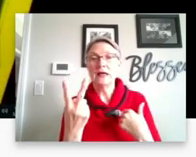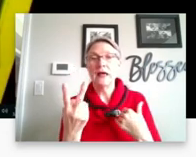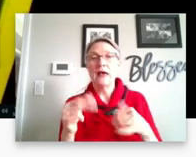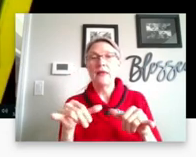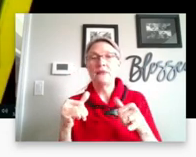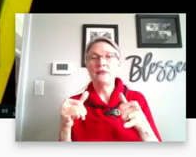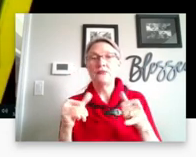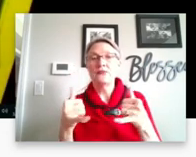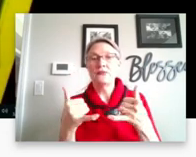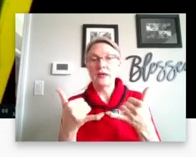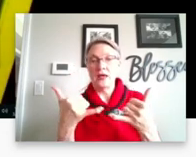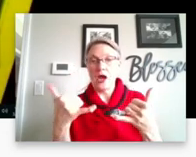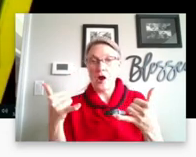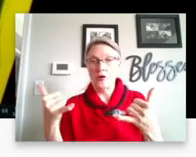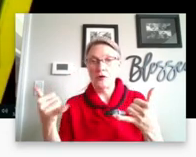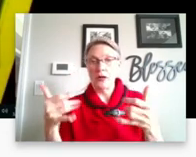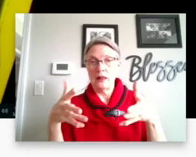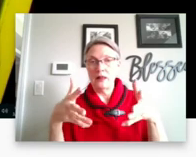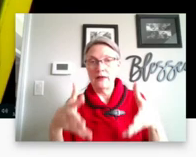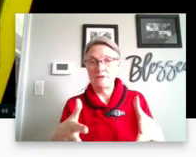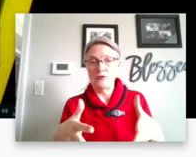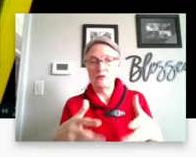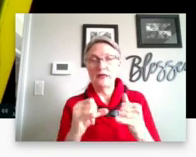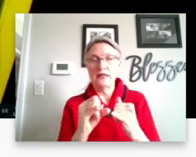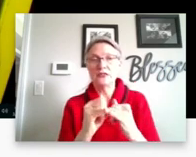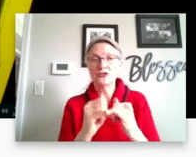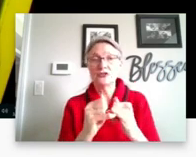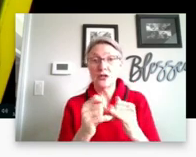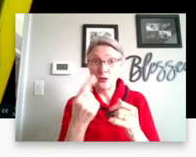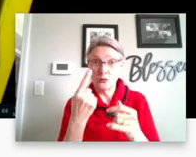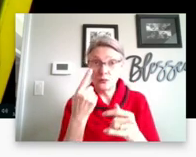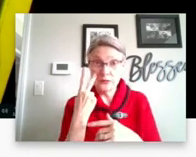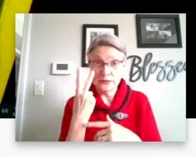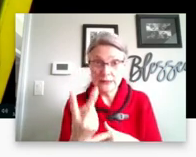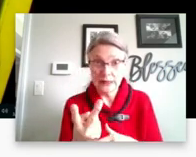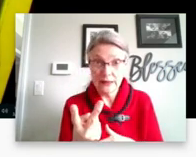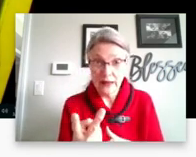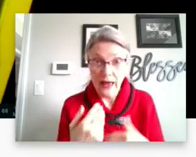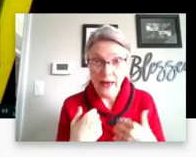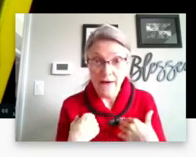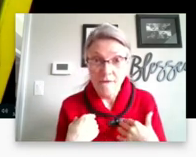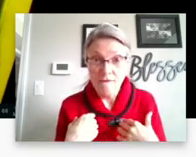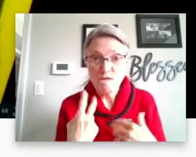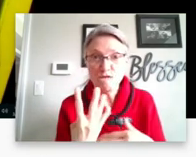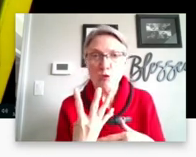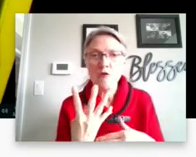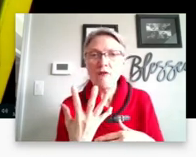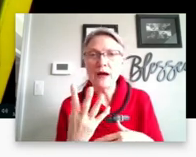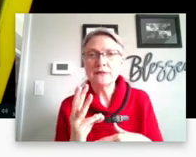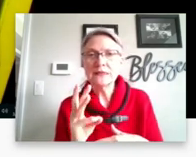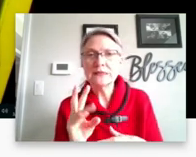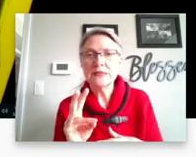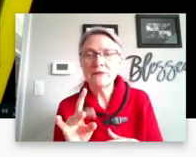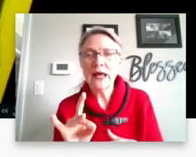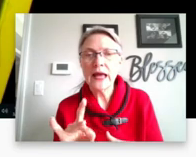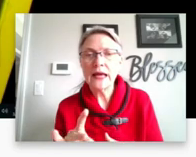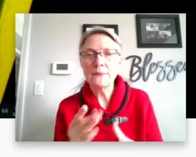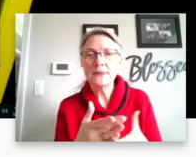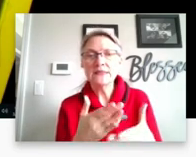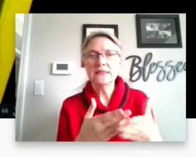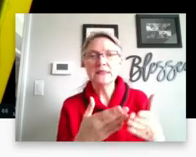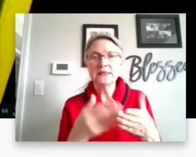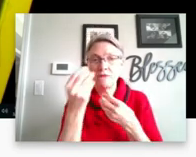in inches by looking at this yarn plot. I can quickly glance and see that I've got 4, 5, 6, 7, 8 pieces of data. It looks